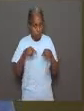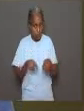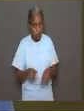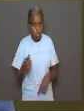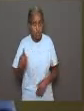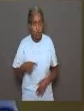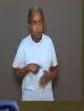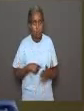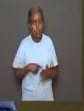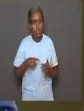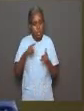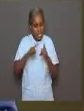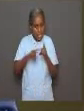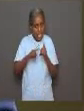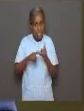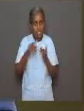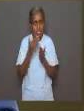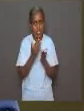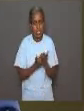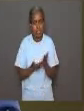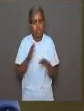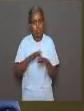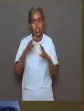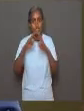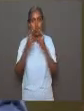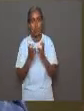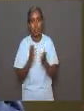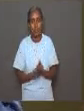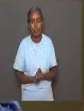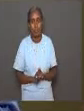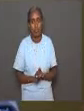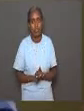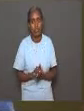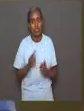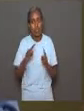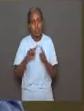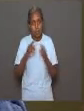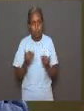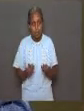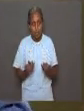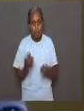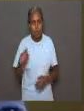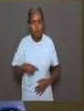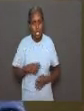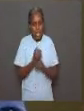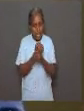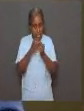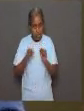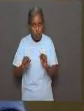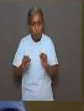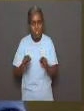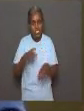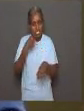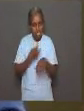Today will be our last lesson on this topic. So, we will resolve a